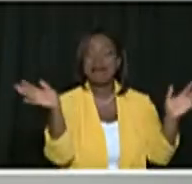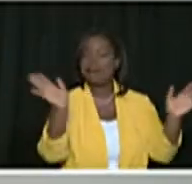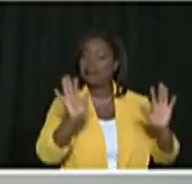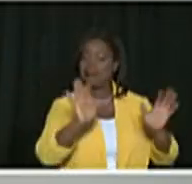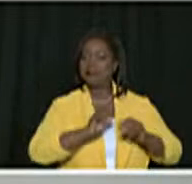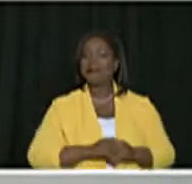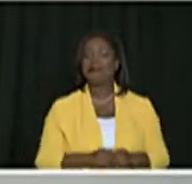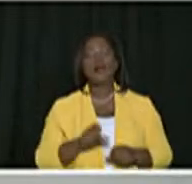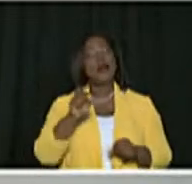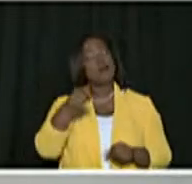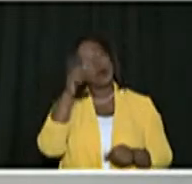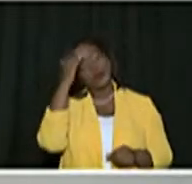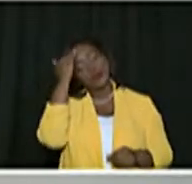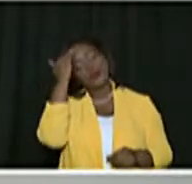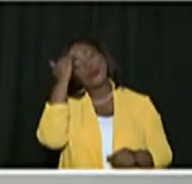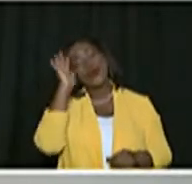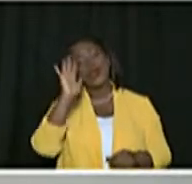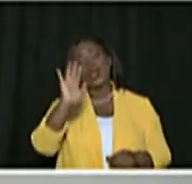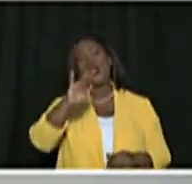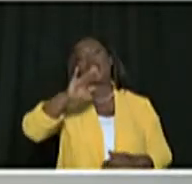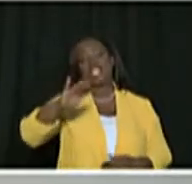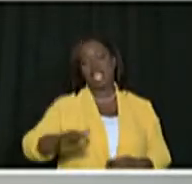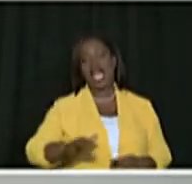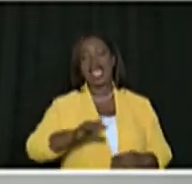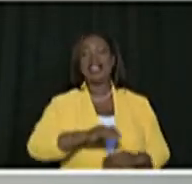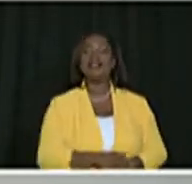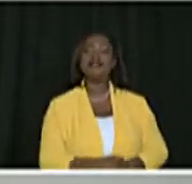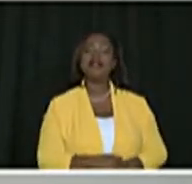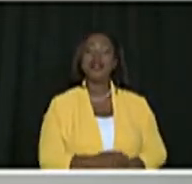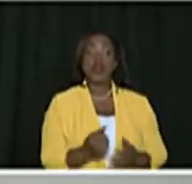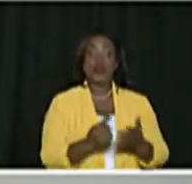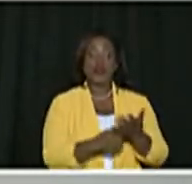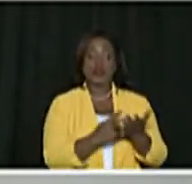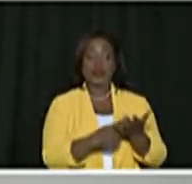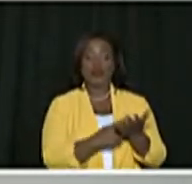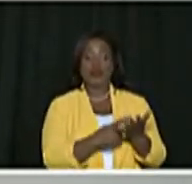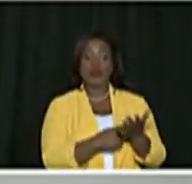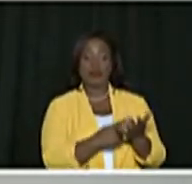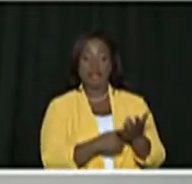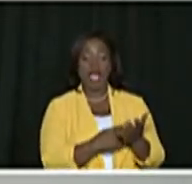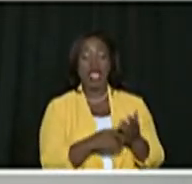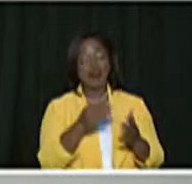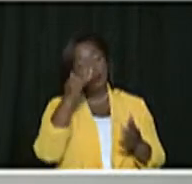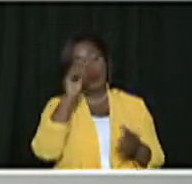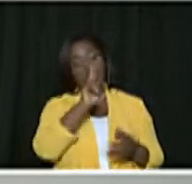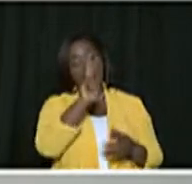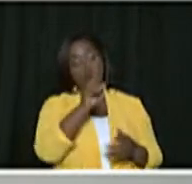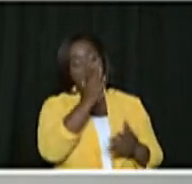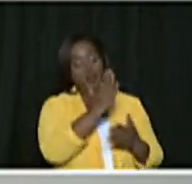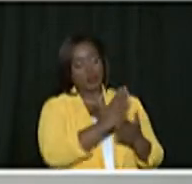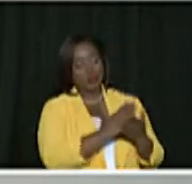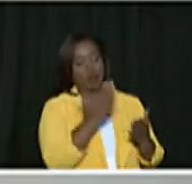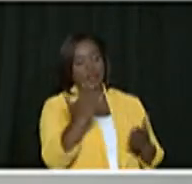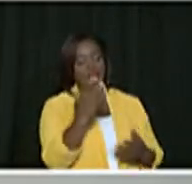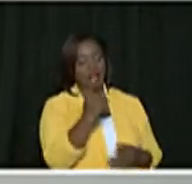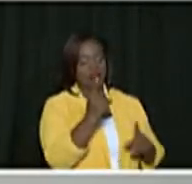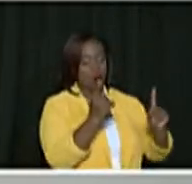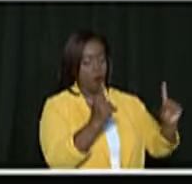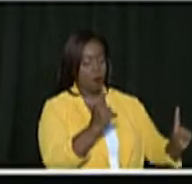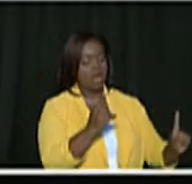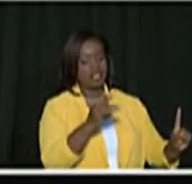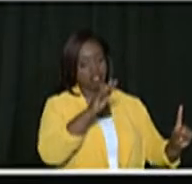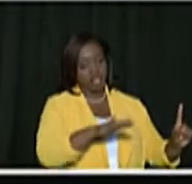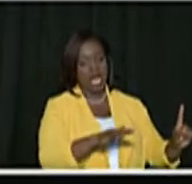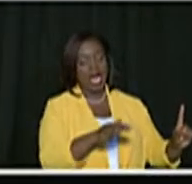we use things like, sometimes for some children who very much fear just being out of line, and